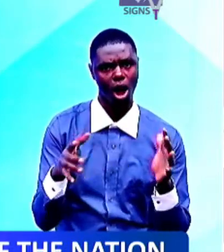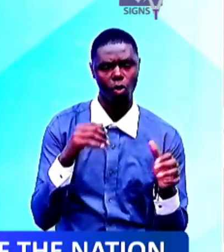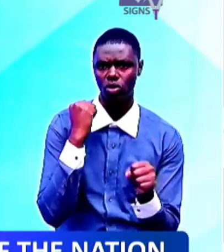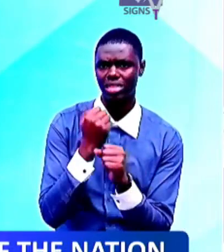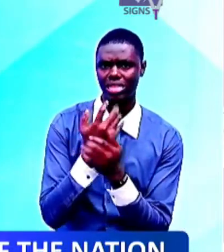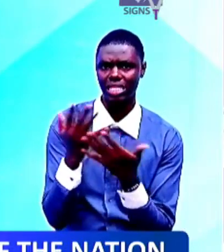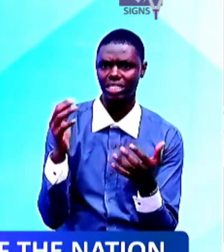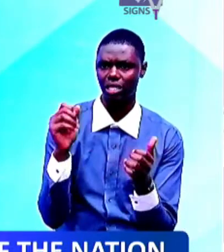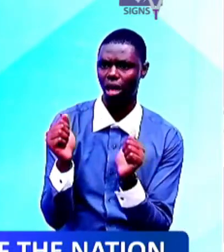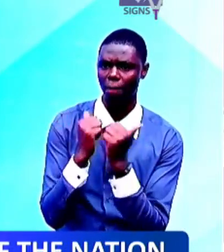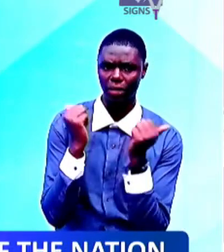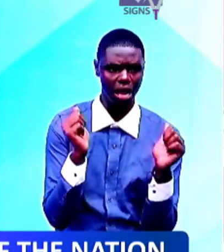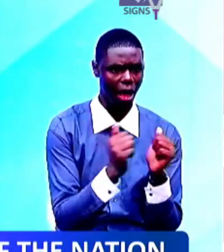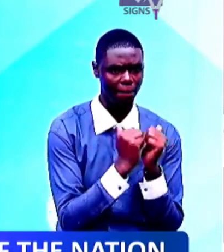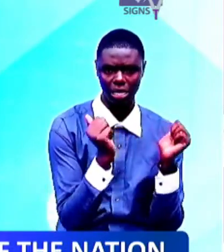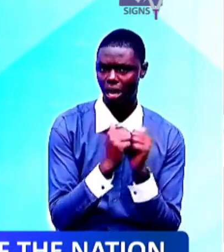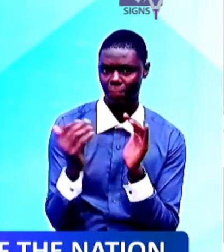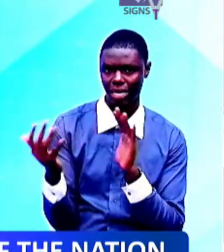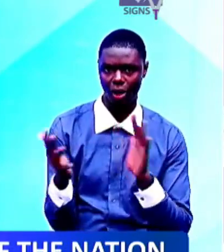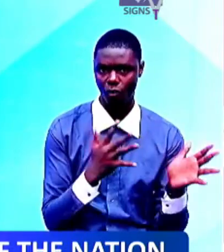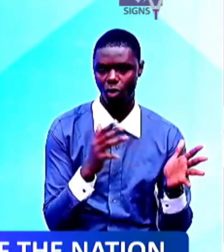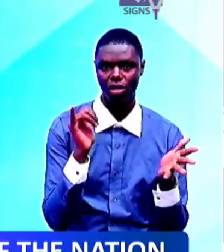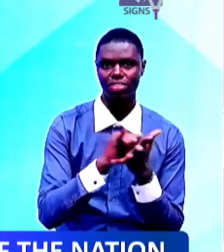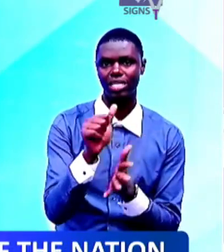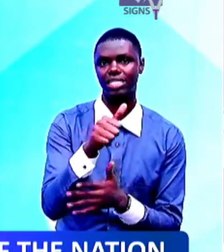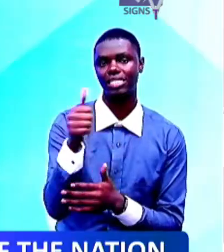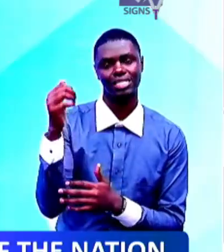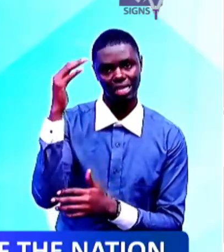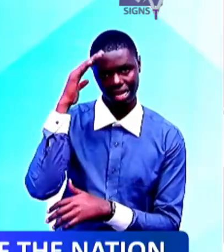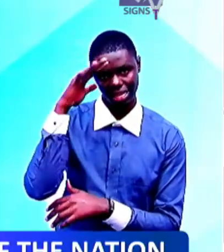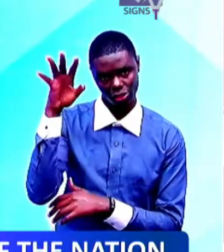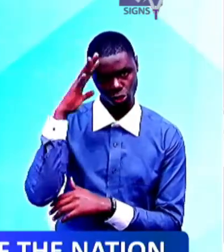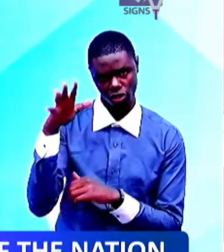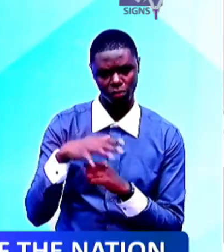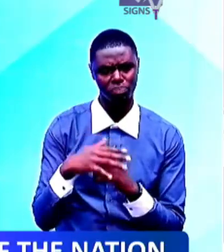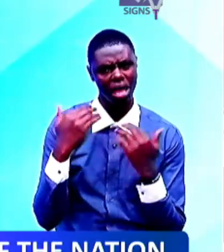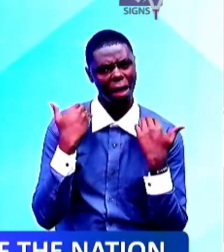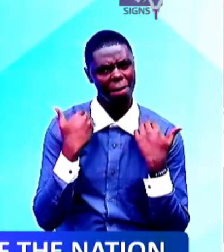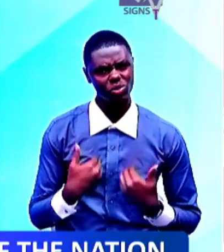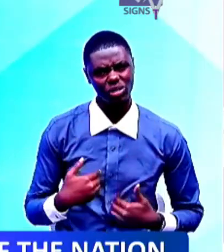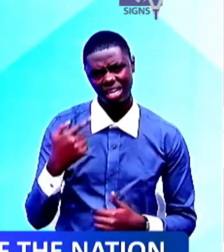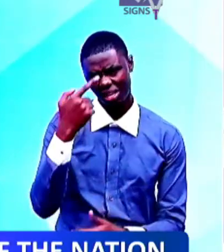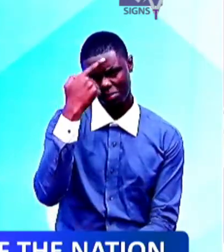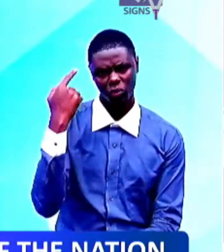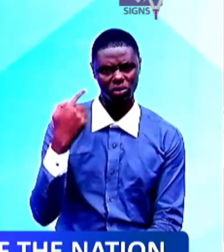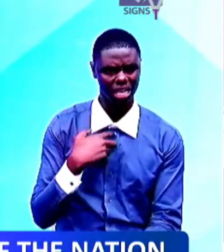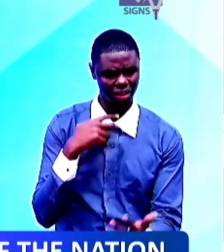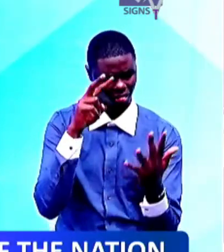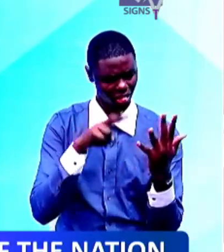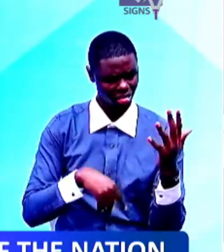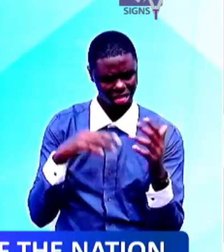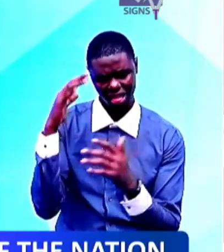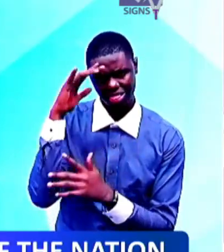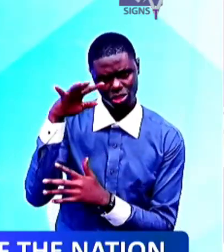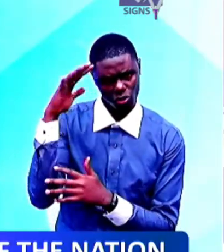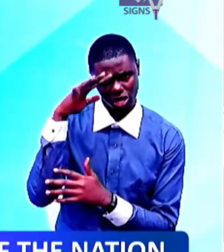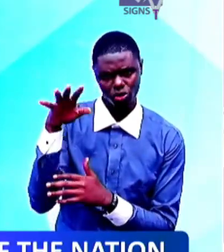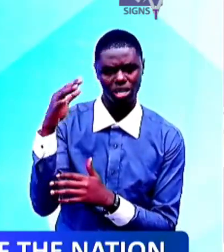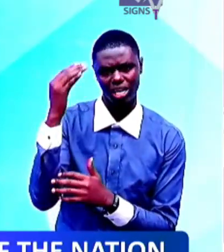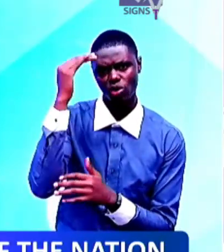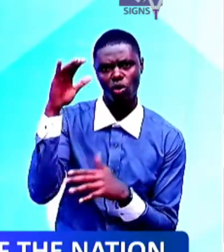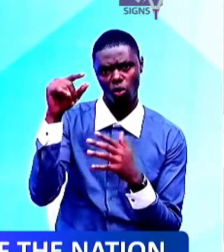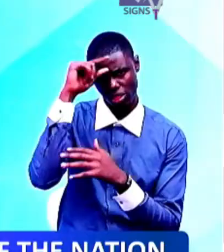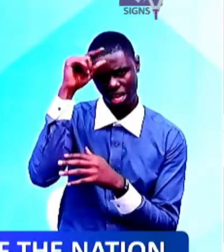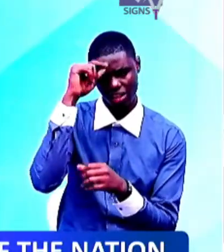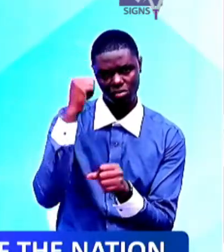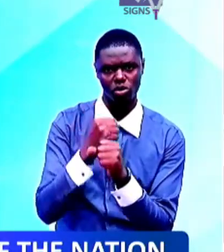this. This should run like that. Okay, and that is another theory. For me, because I've gone through those theories and I know how state works, because that